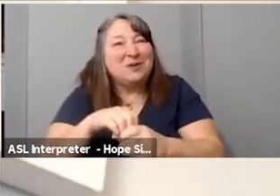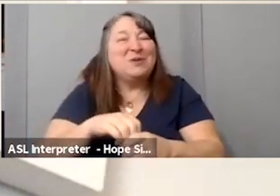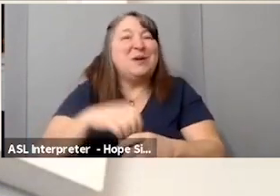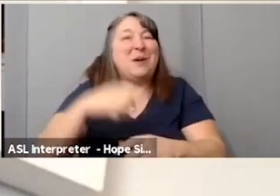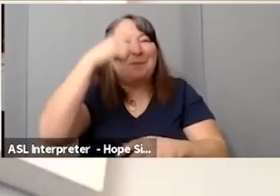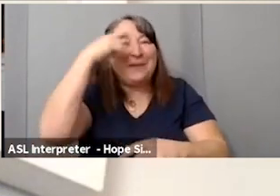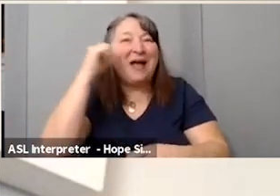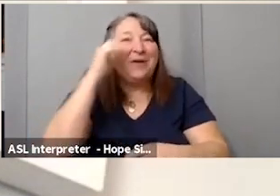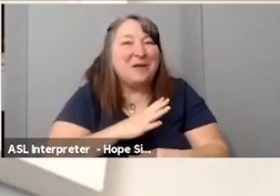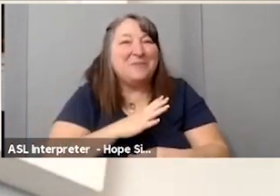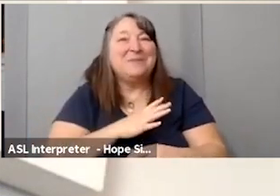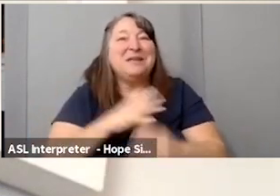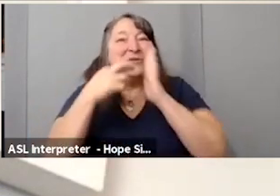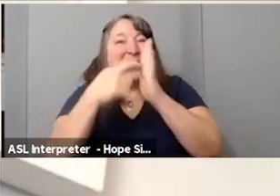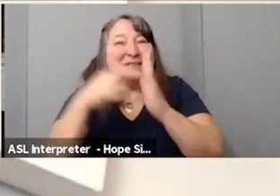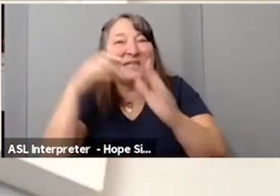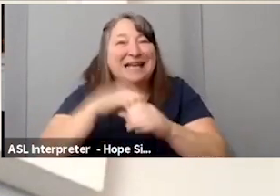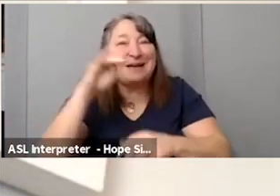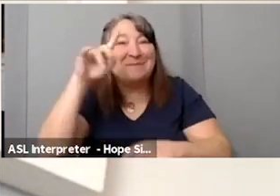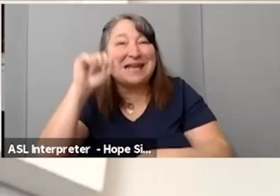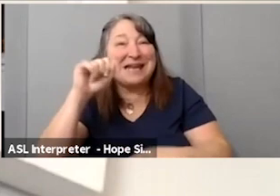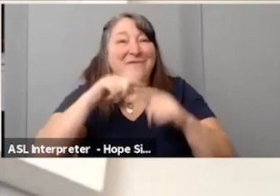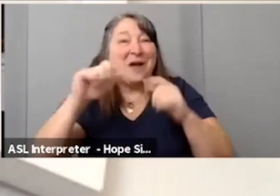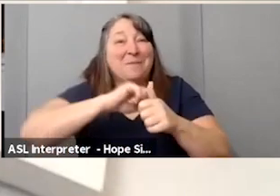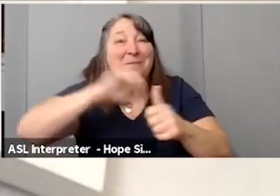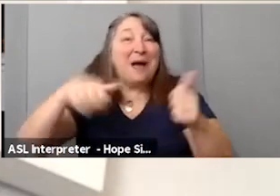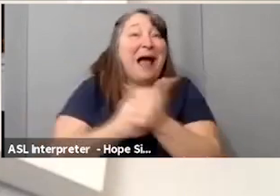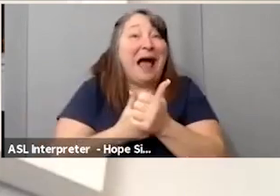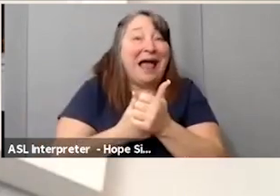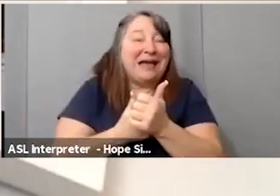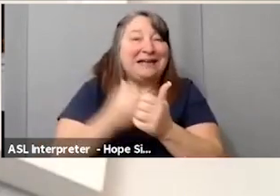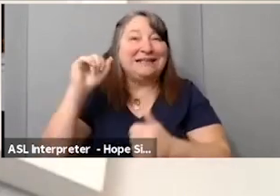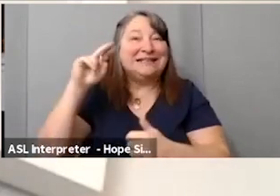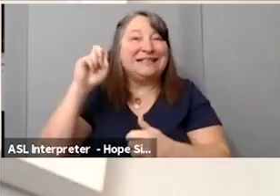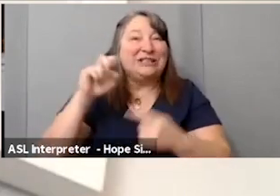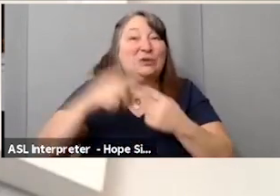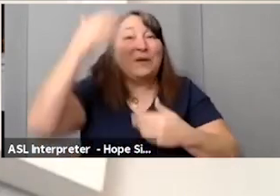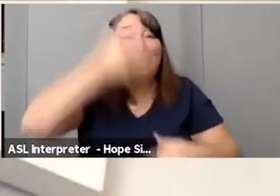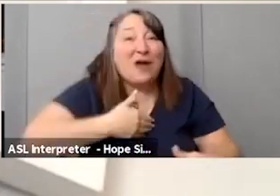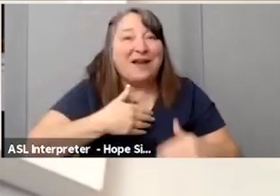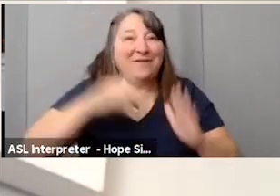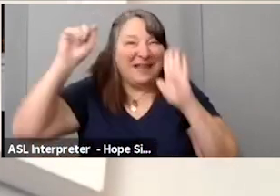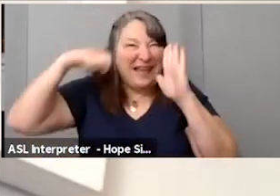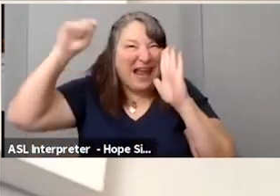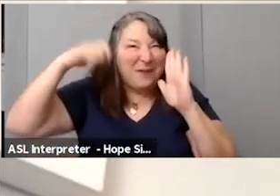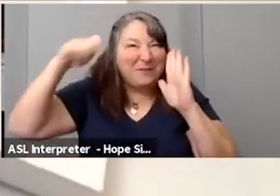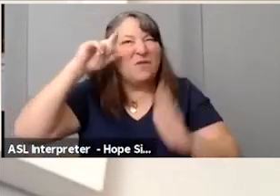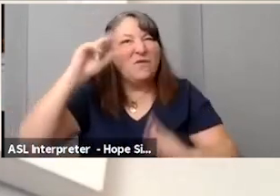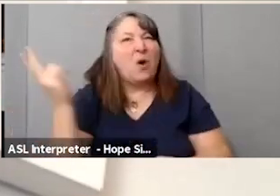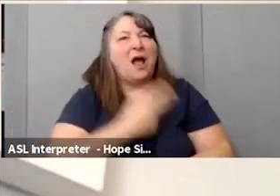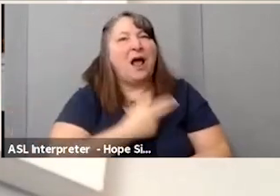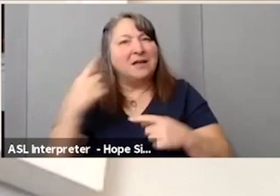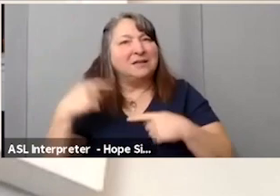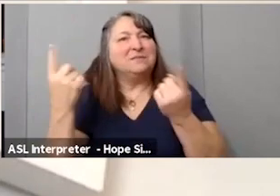in media, from behind the scenes to in front of the camera. And I think for us, it's really been important